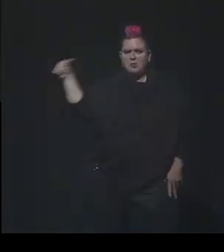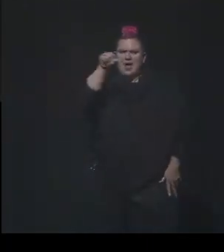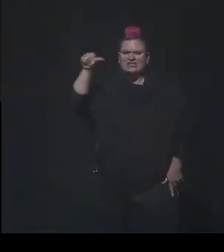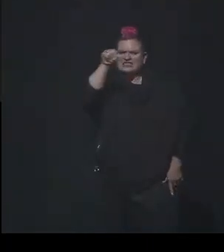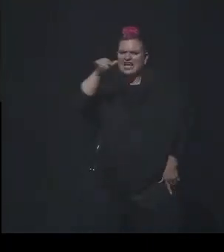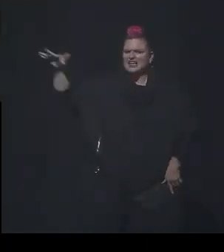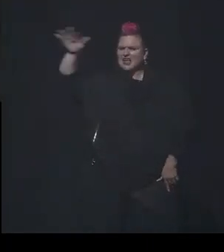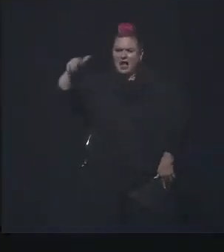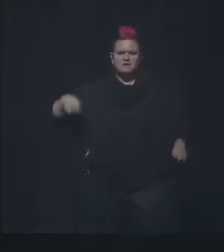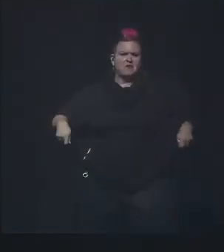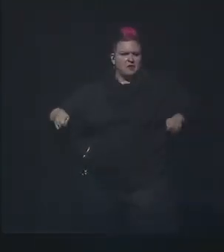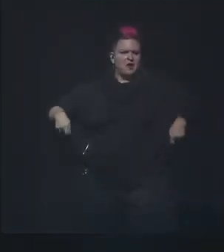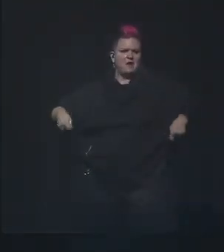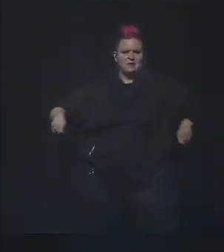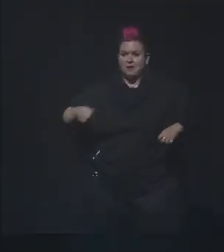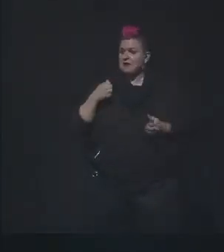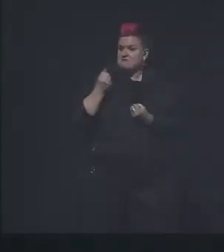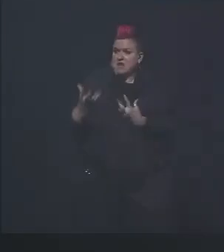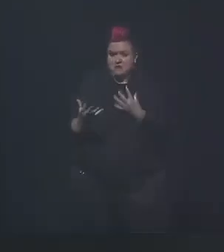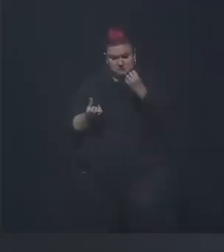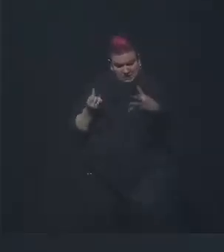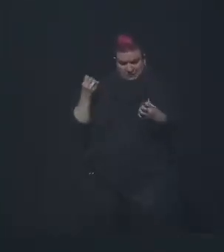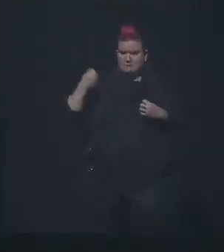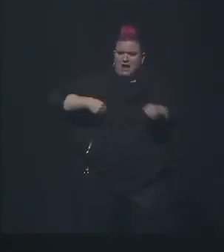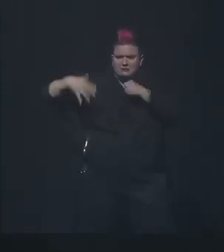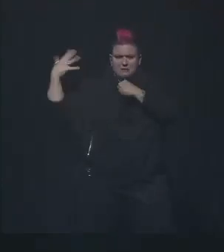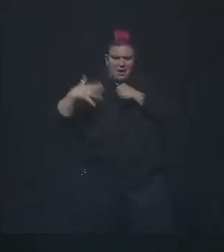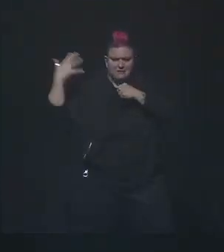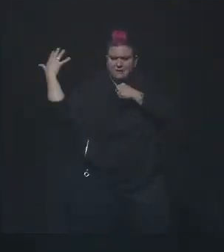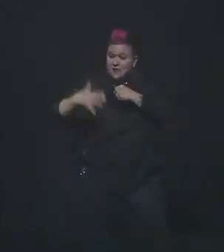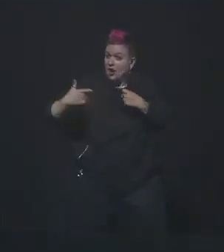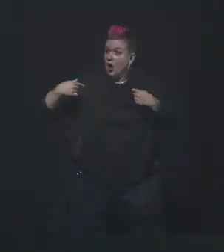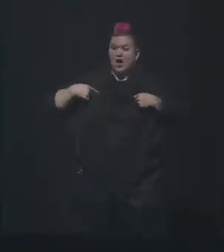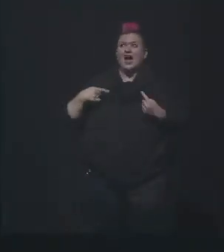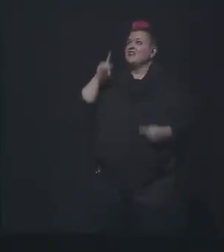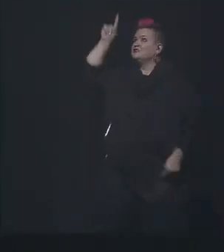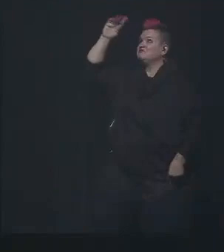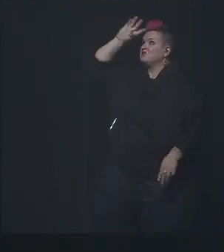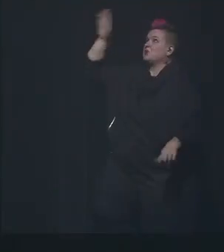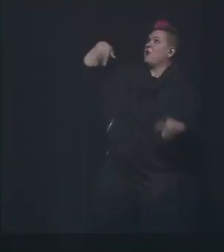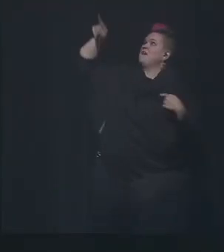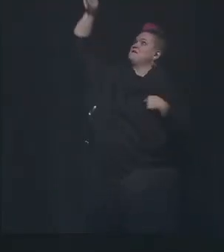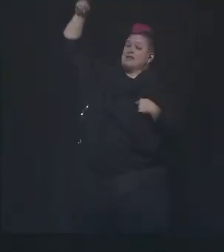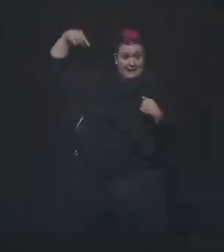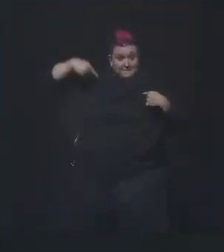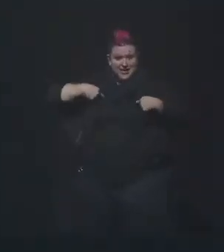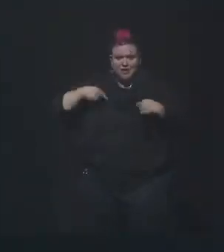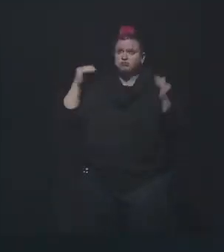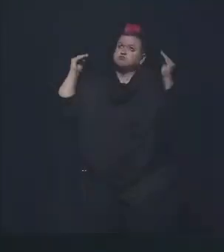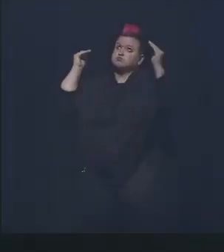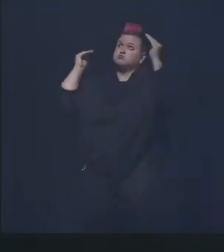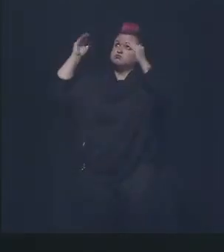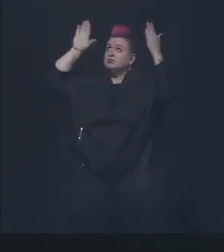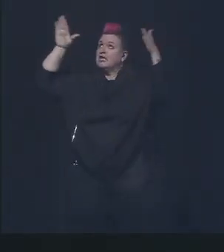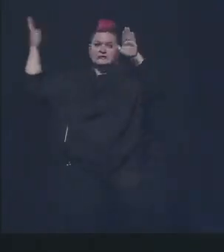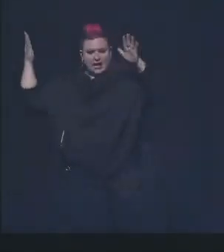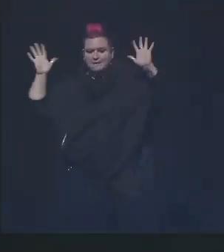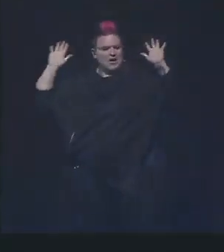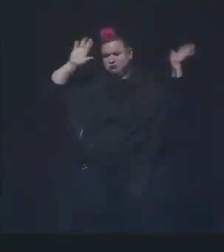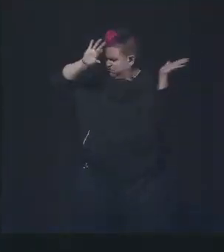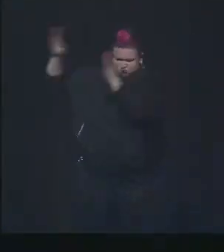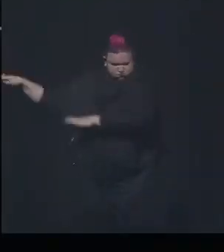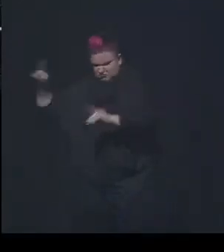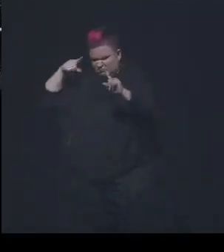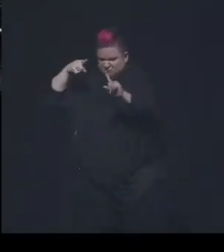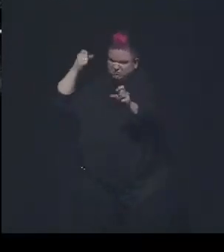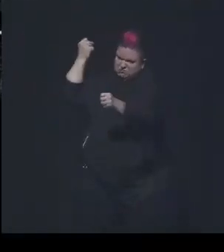my wheelchair, I would sing and ride. First performance when I was 7 was my staircase up to heaven. Competitions, trophy cases, no ignorance, no